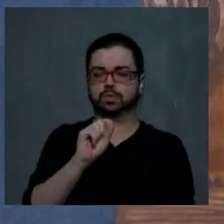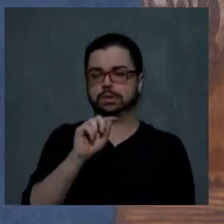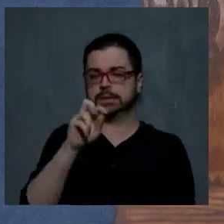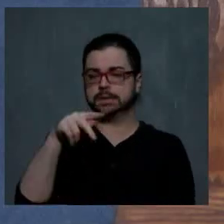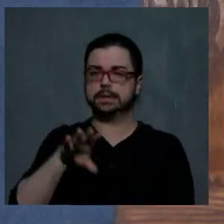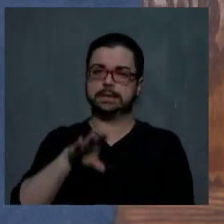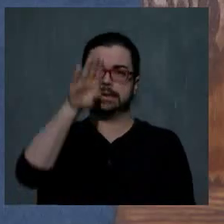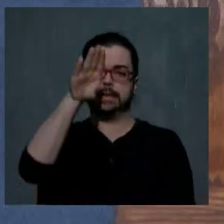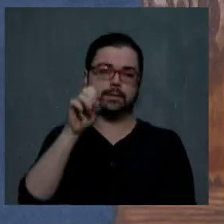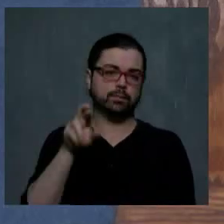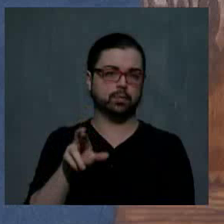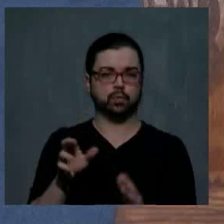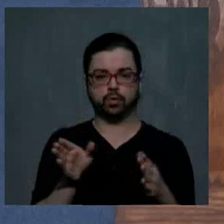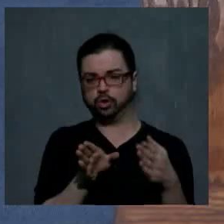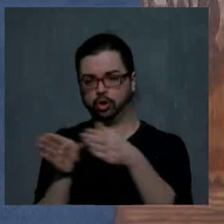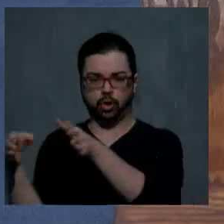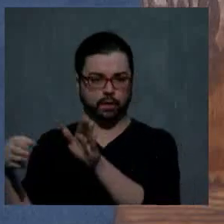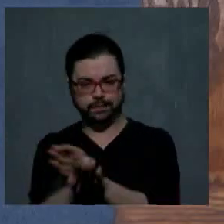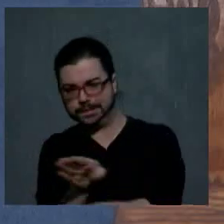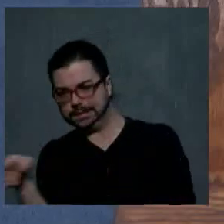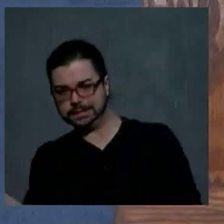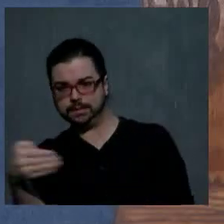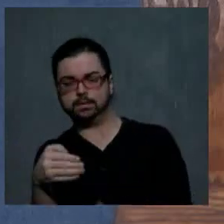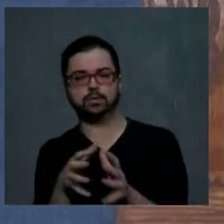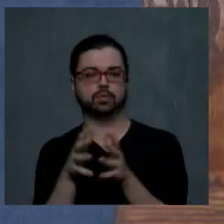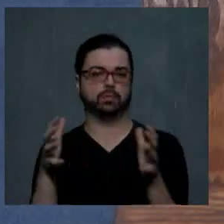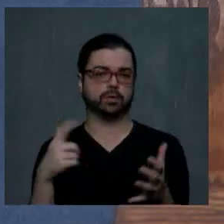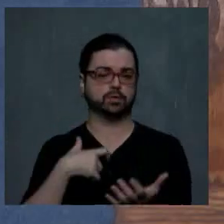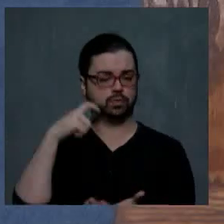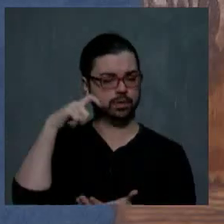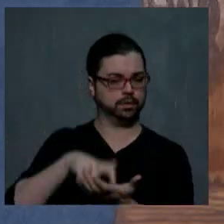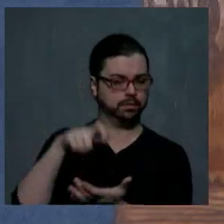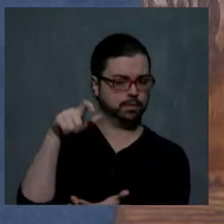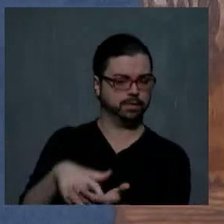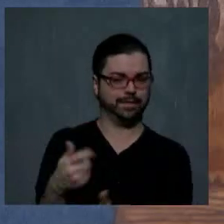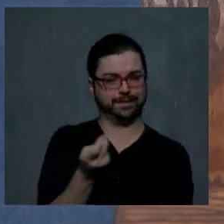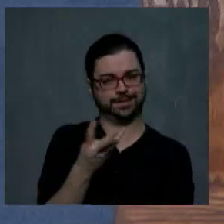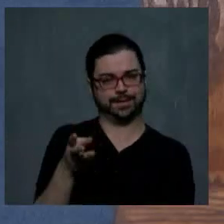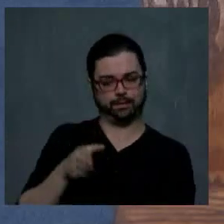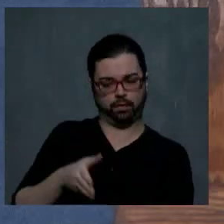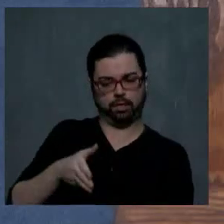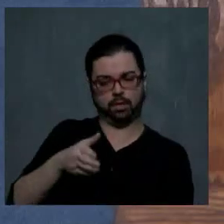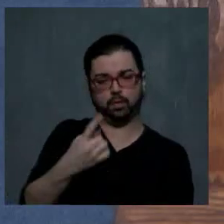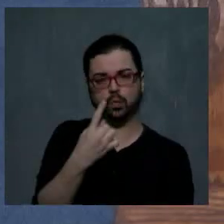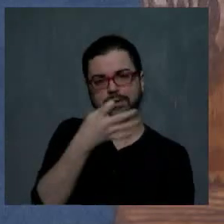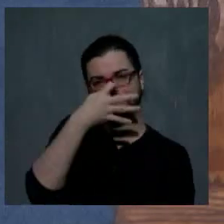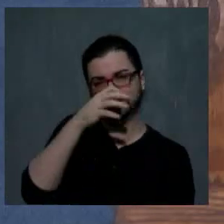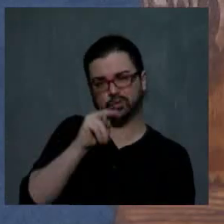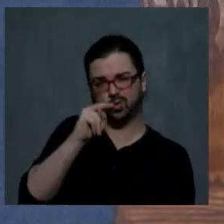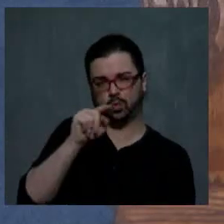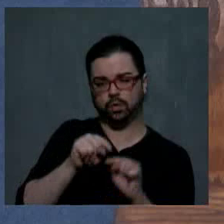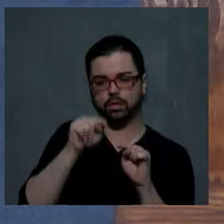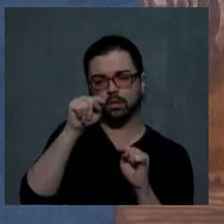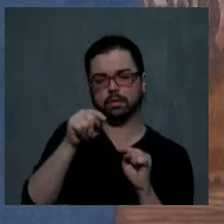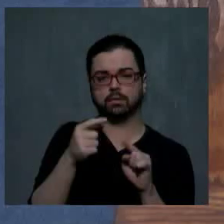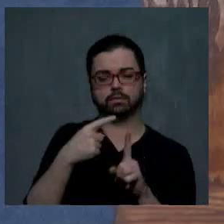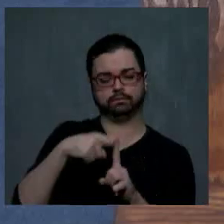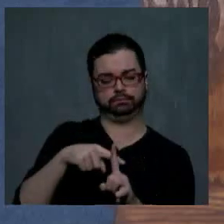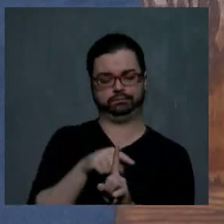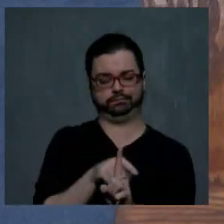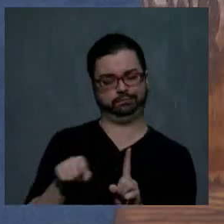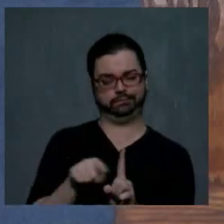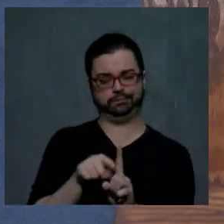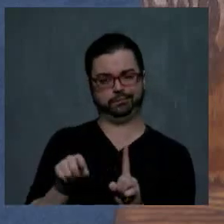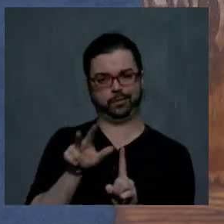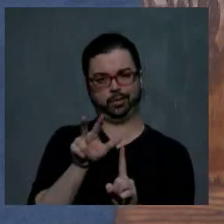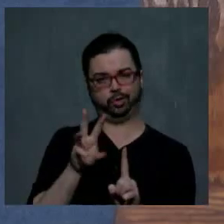here. We did identify several sections on Bowman. One was just north of 36th Street. That got addressed